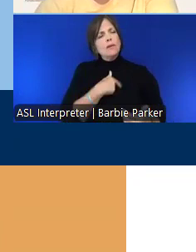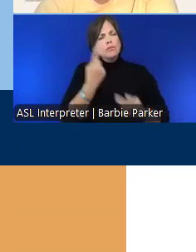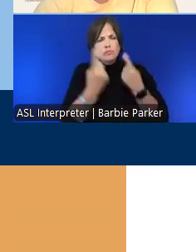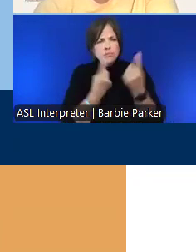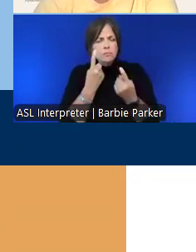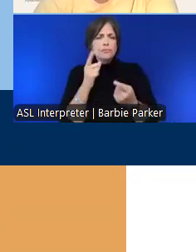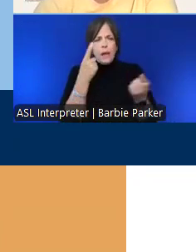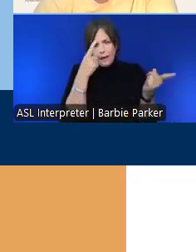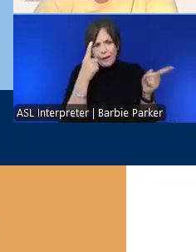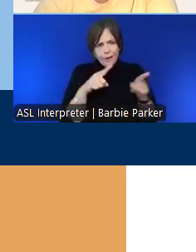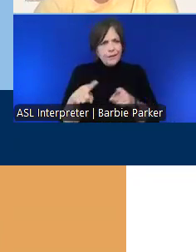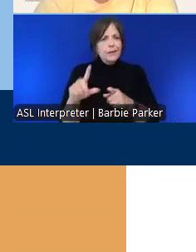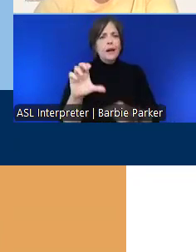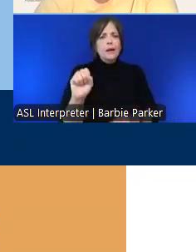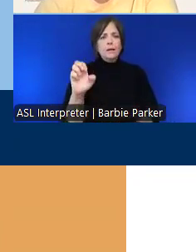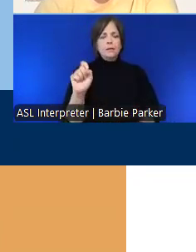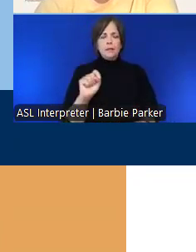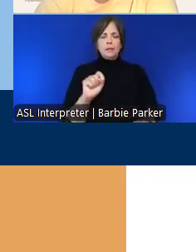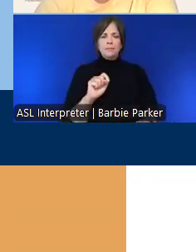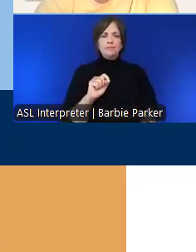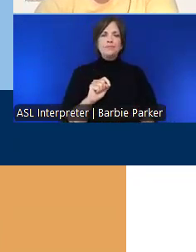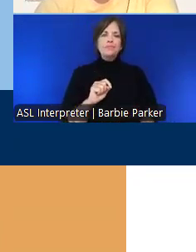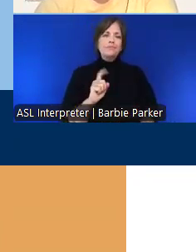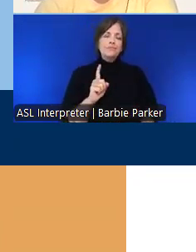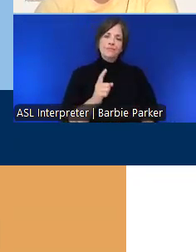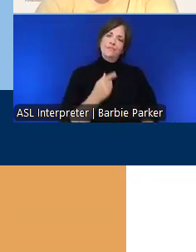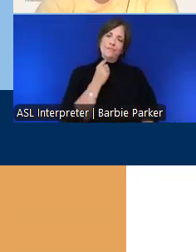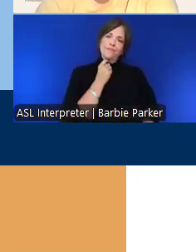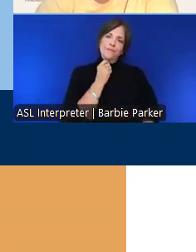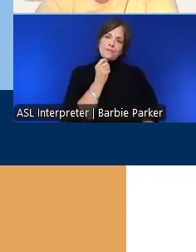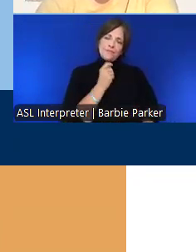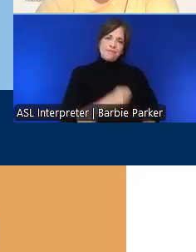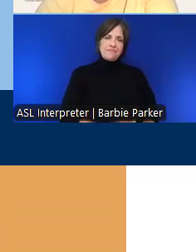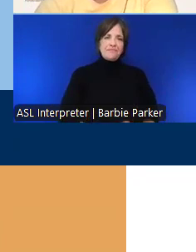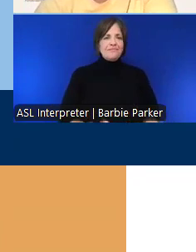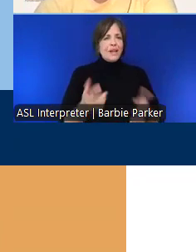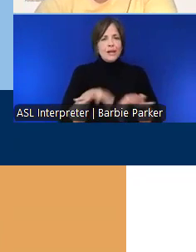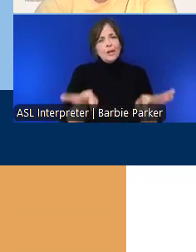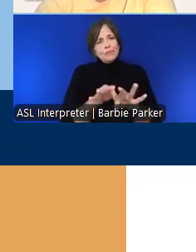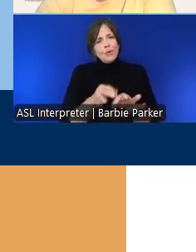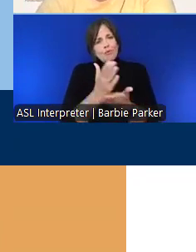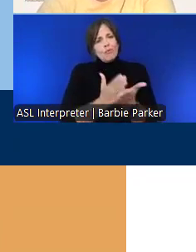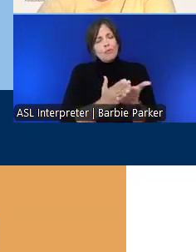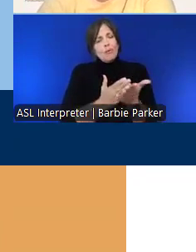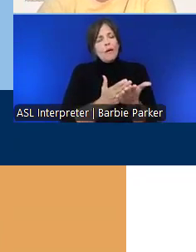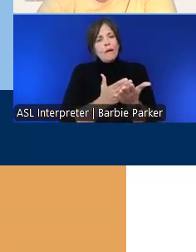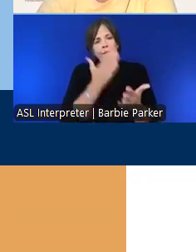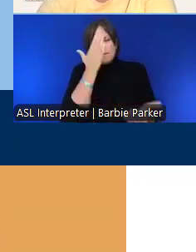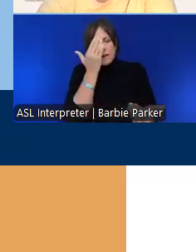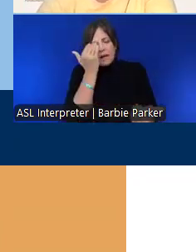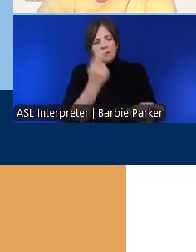consent, I think that a key piece that often is forgotten when it comes to